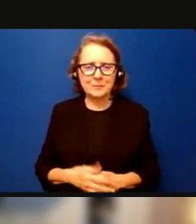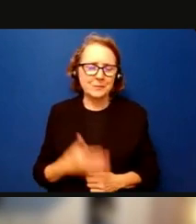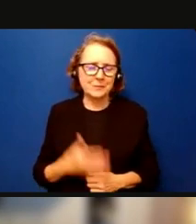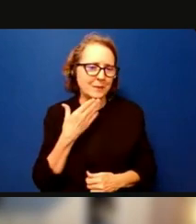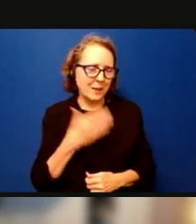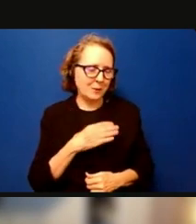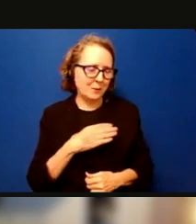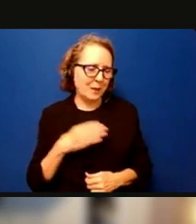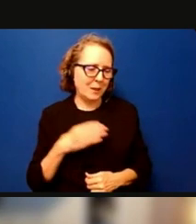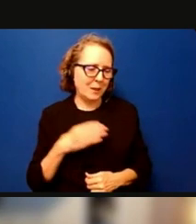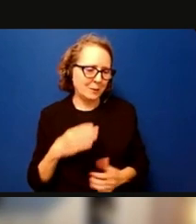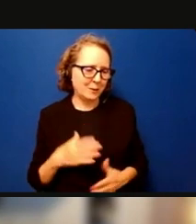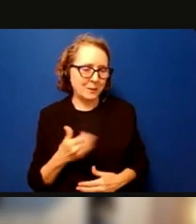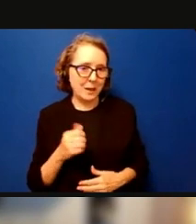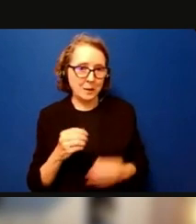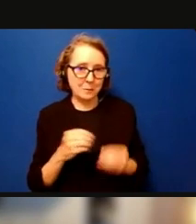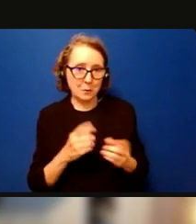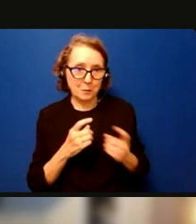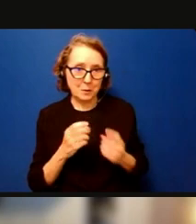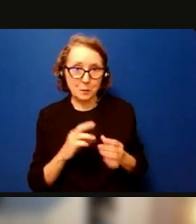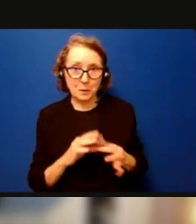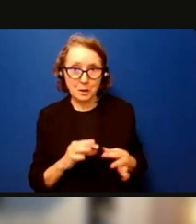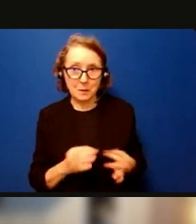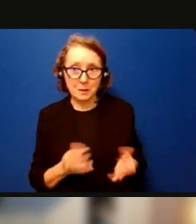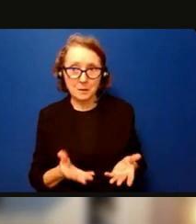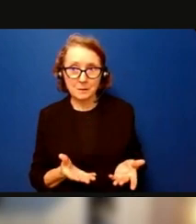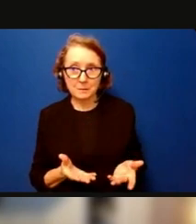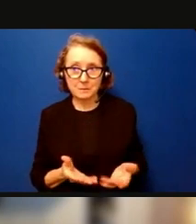Councilor. Are there any more questions or comments?